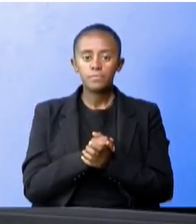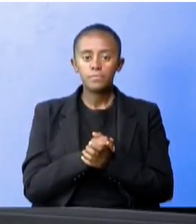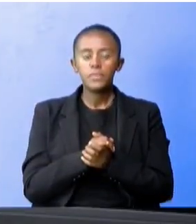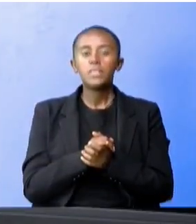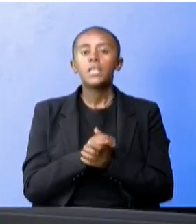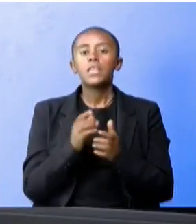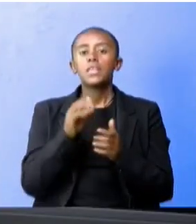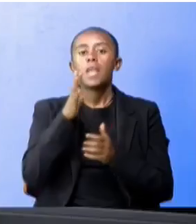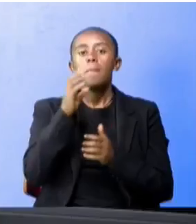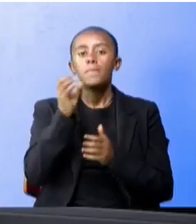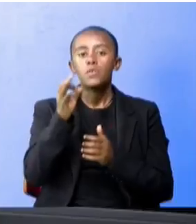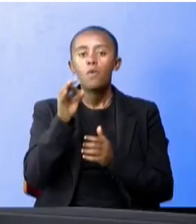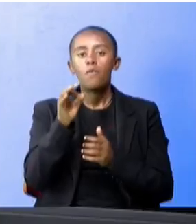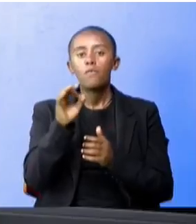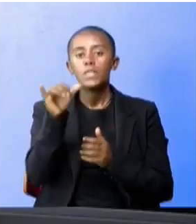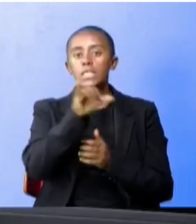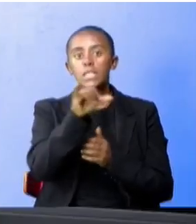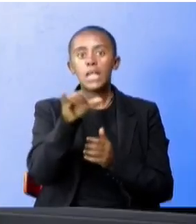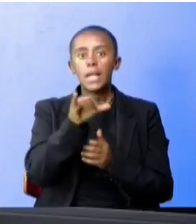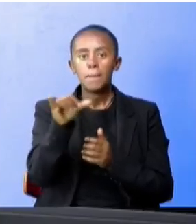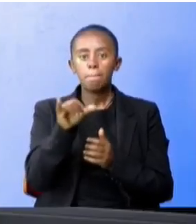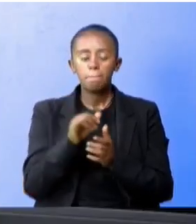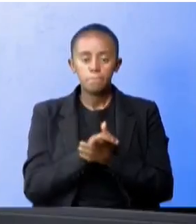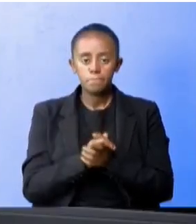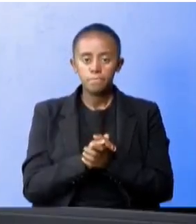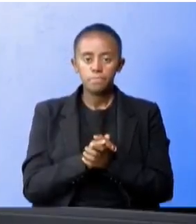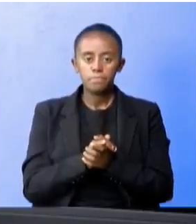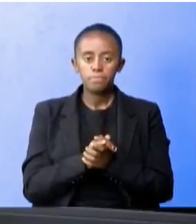of synonym.